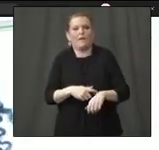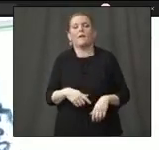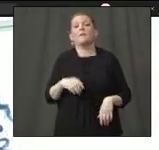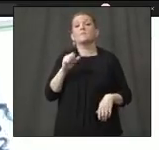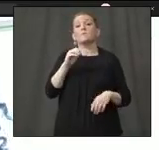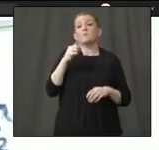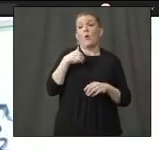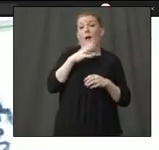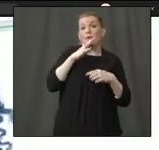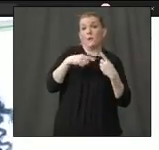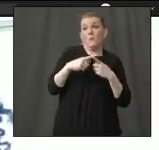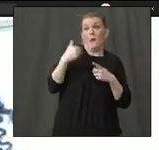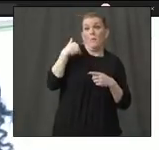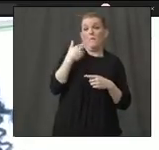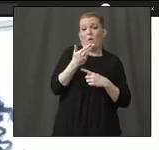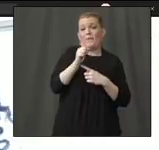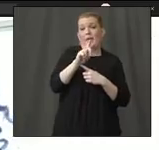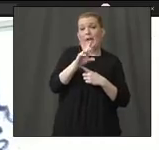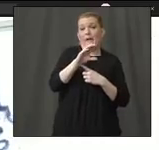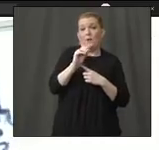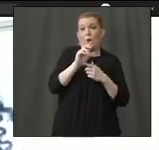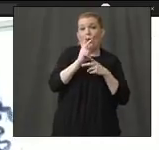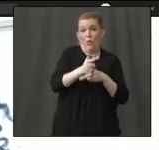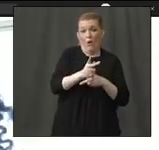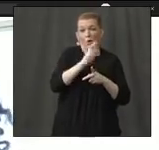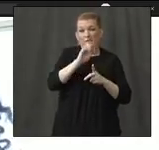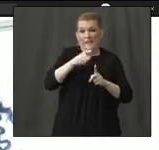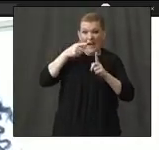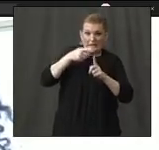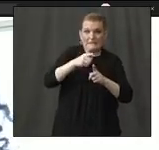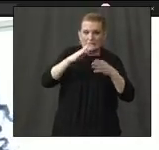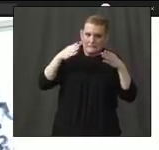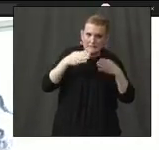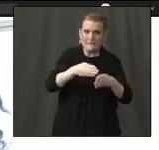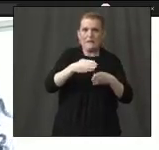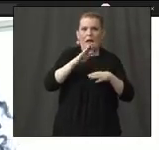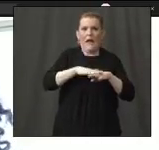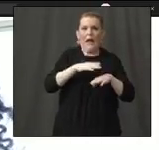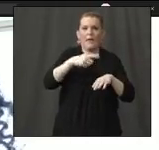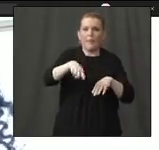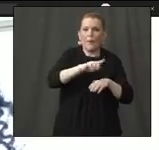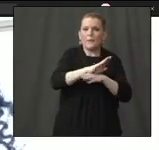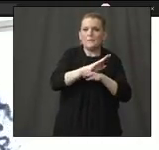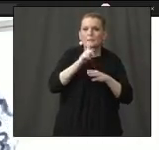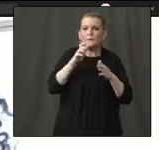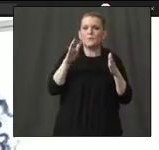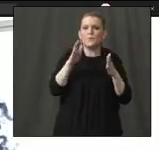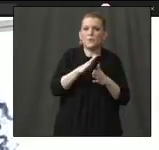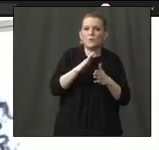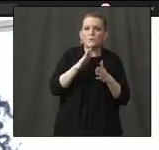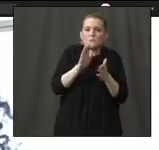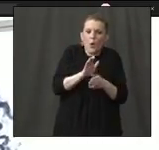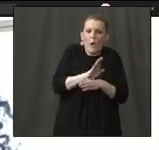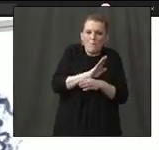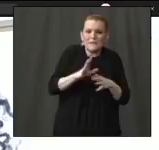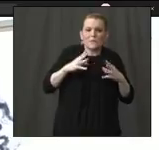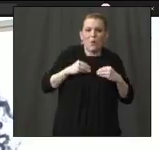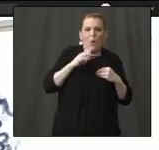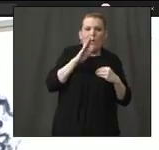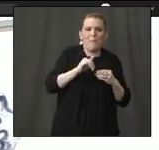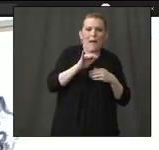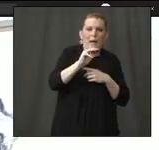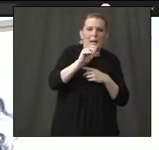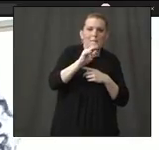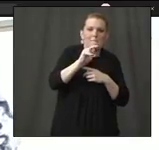specifically targeted to women and minority businesses with 20 or less employees, again, very focused on your small mom